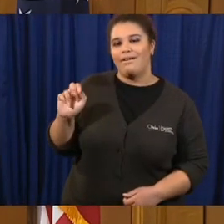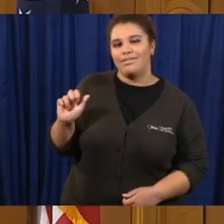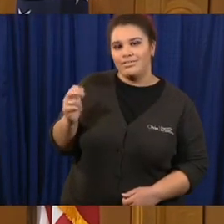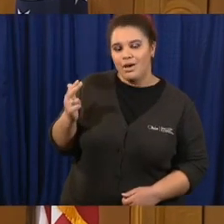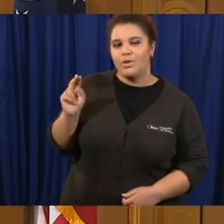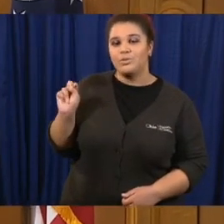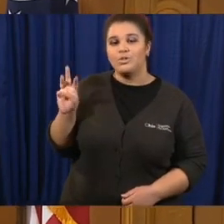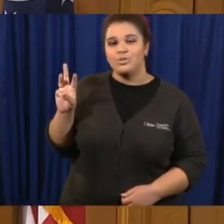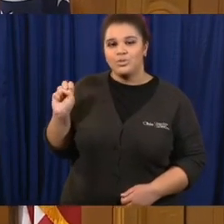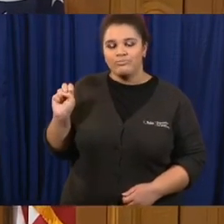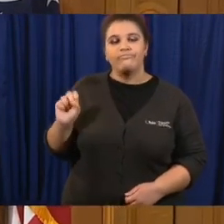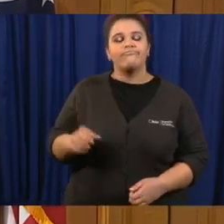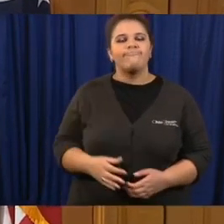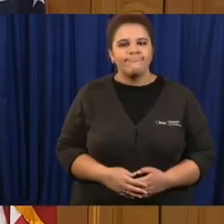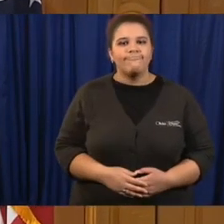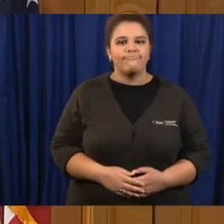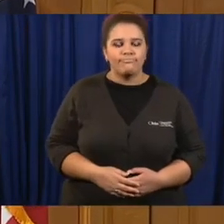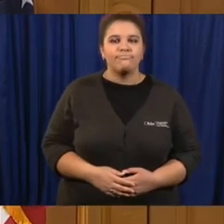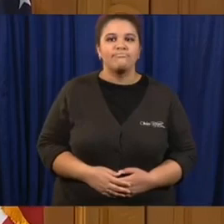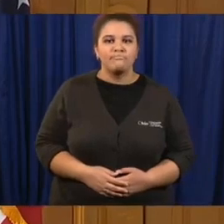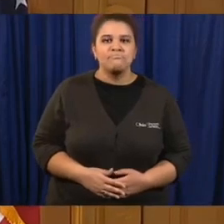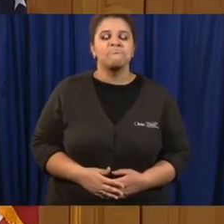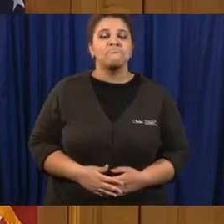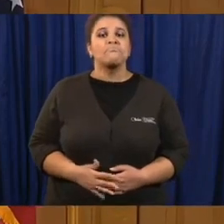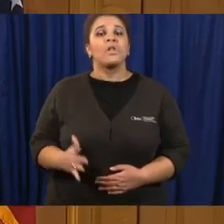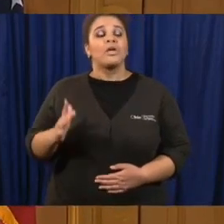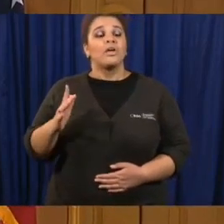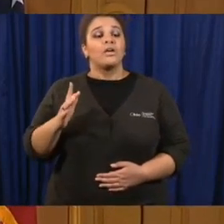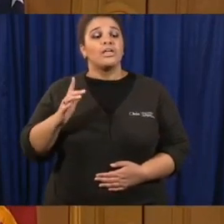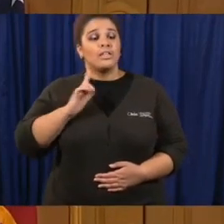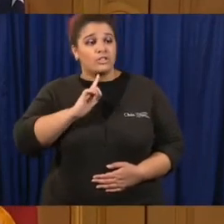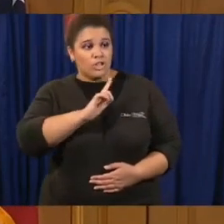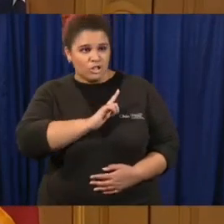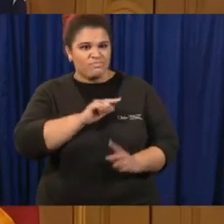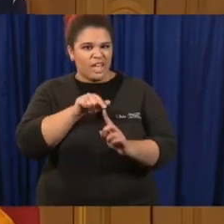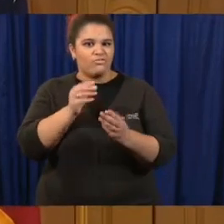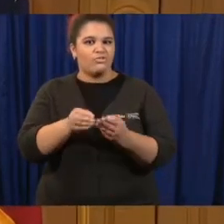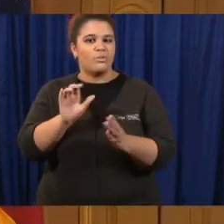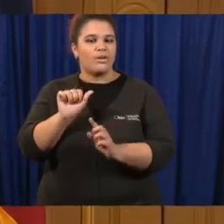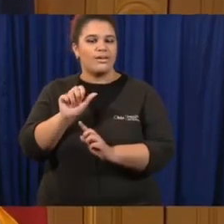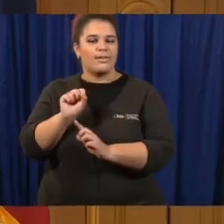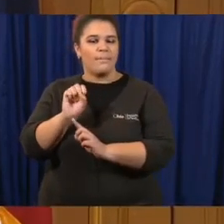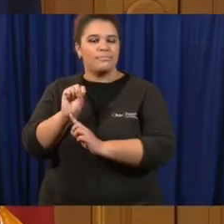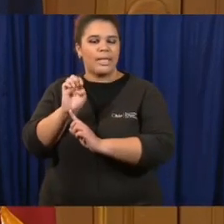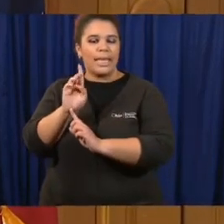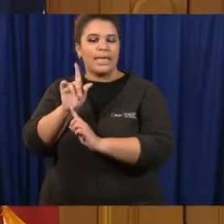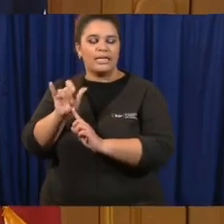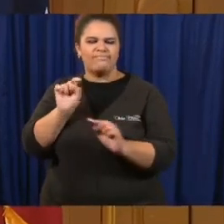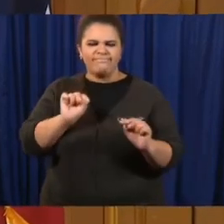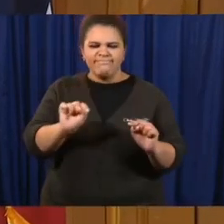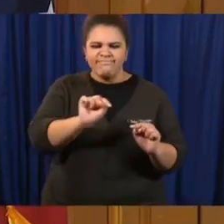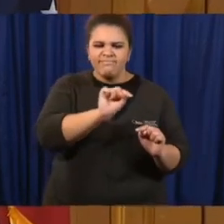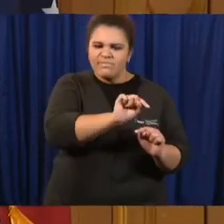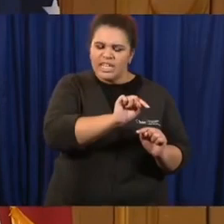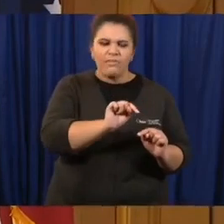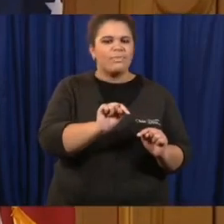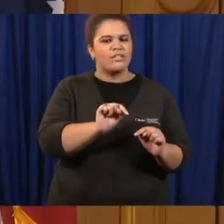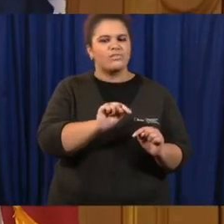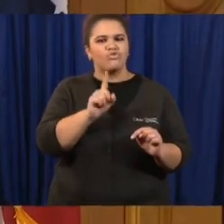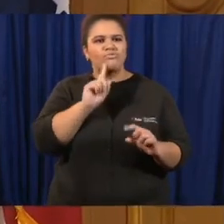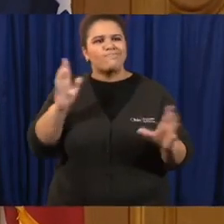There are more and more Ohio lawmakers at the General Assembly pushing to open up some of the economy, easing some of